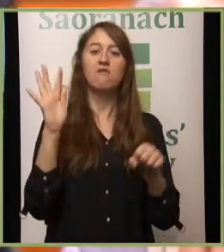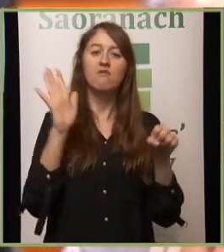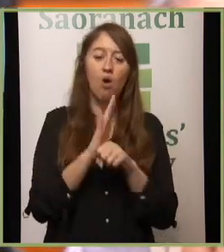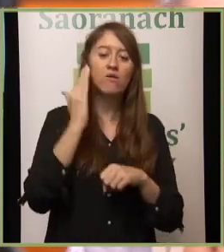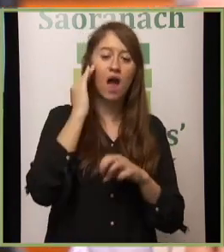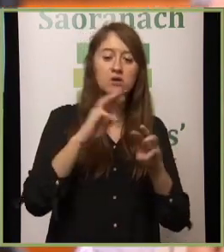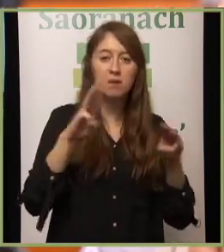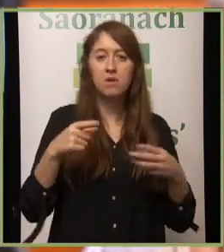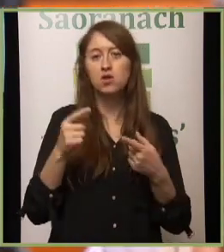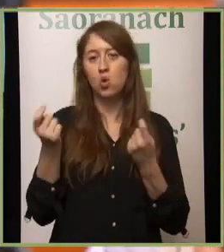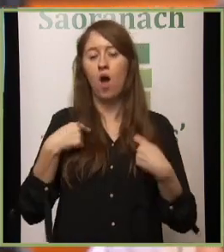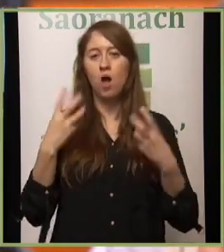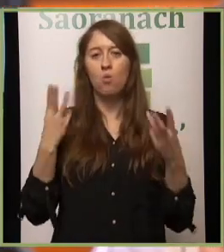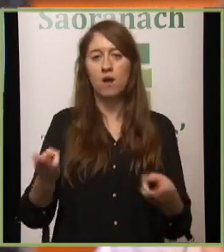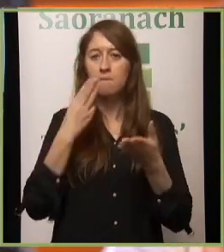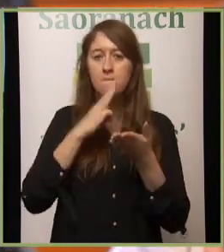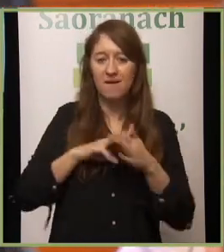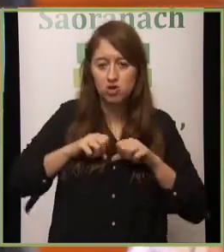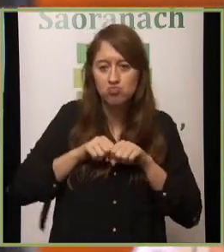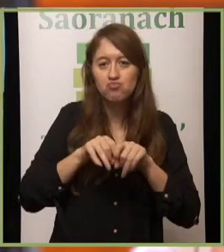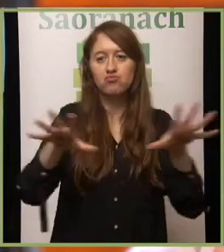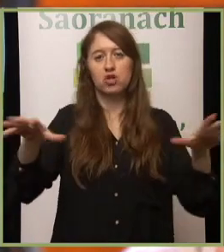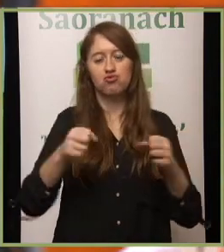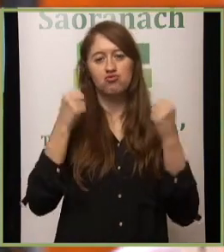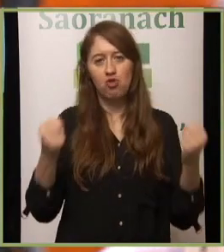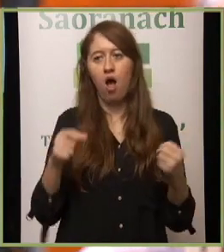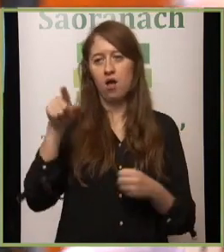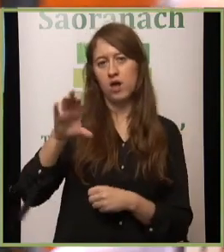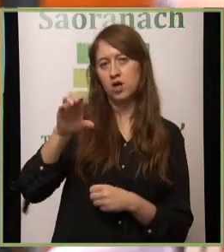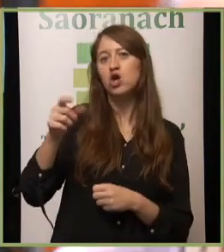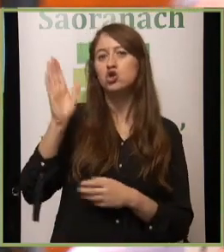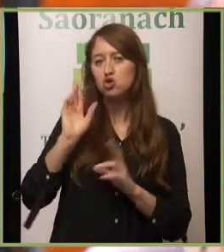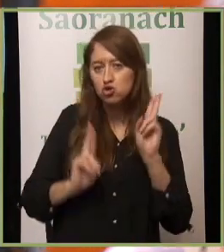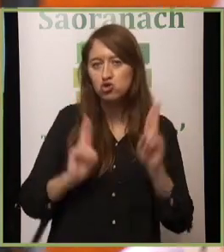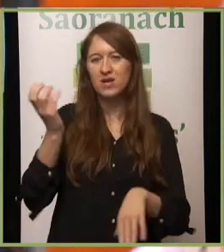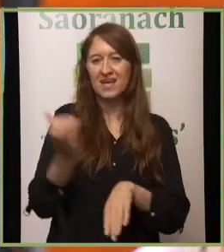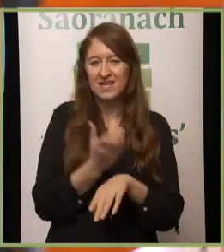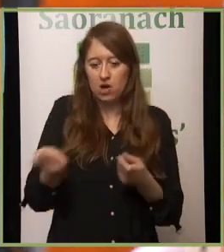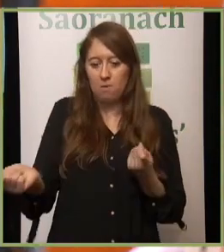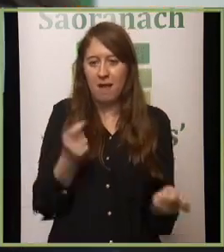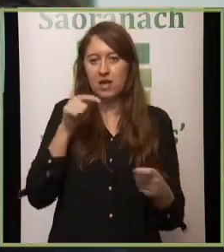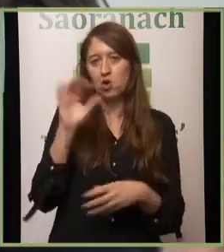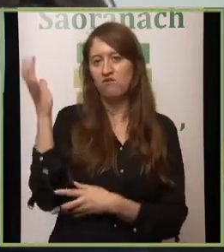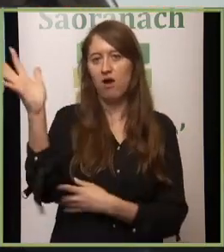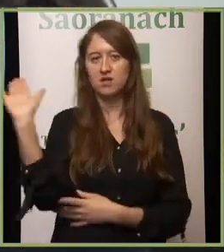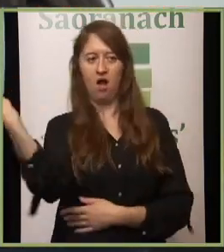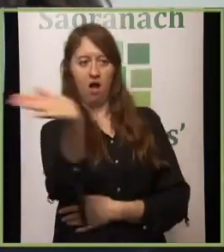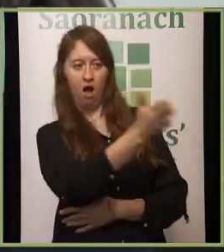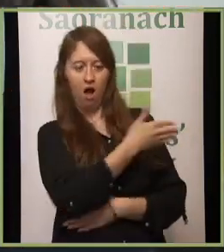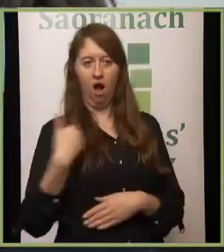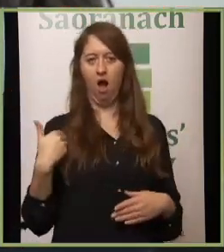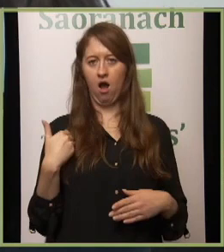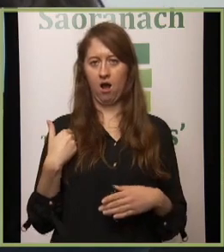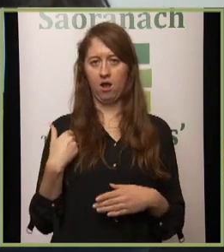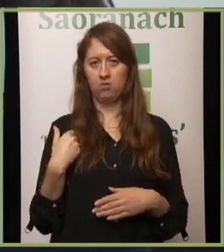us to send a strong message that they should continue to manage those forests as our property, not as property. Which I think the new recommendation